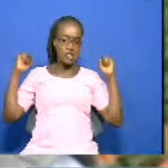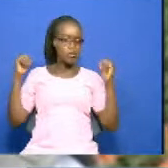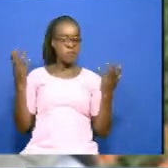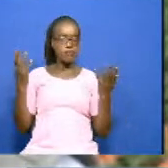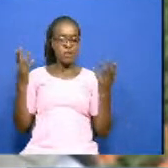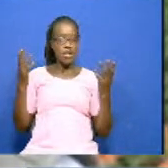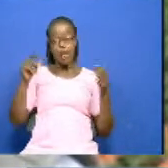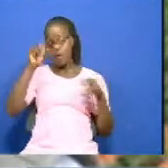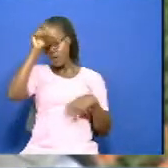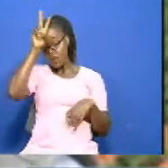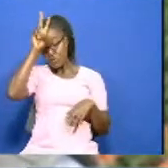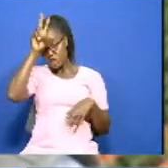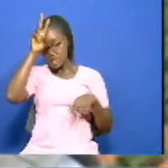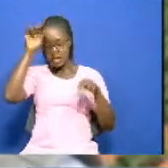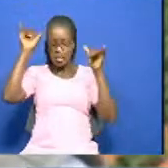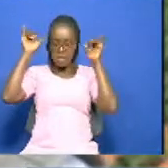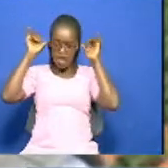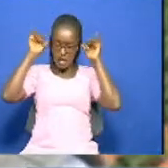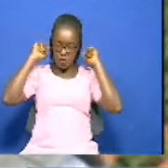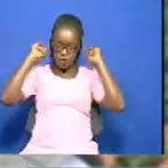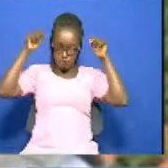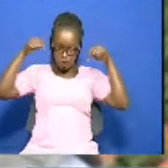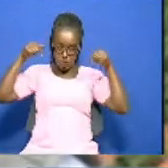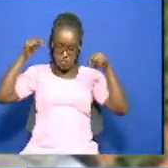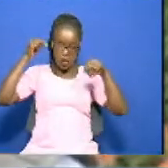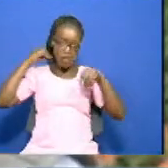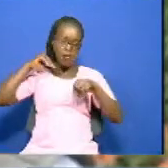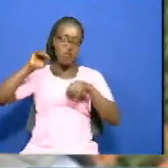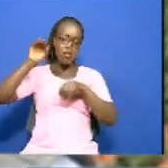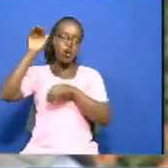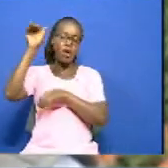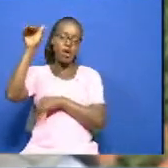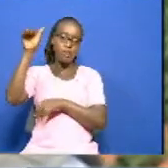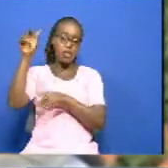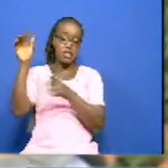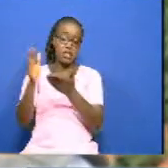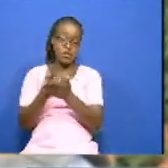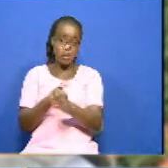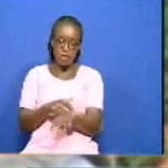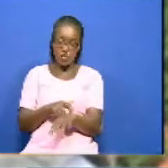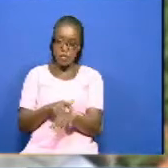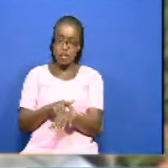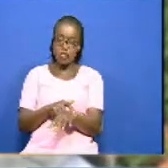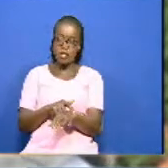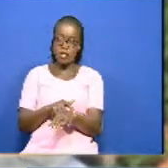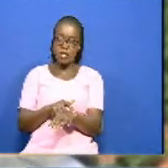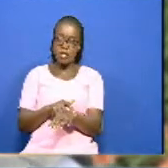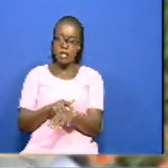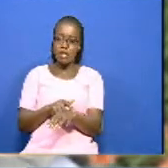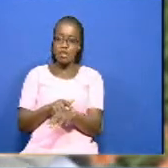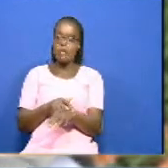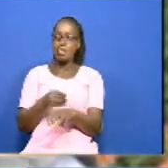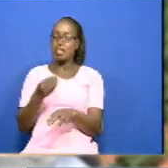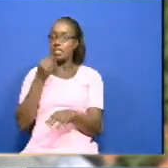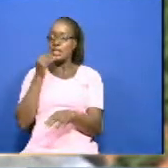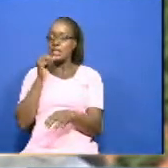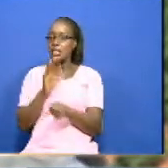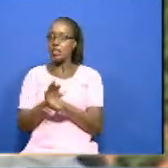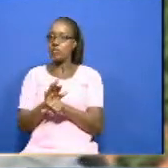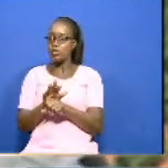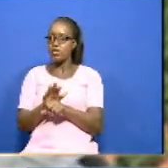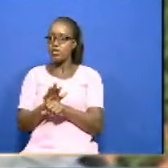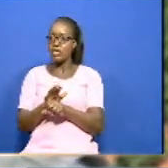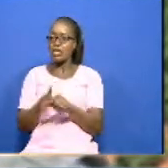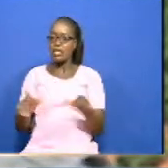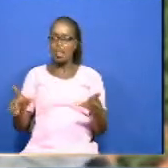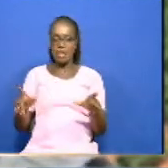cows, sheep, camels, and sometimes they do overgrazing, which meant that the